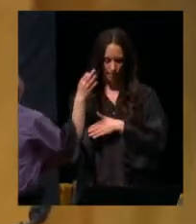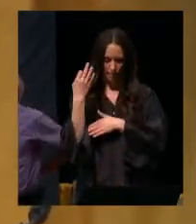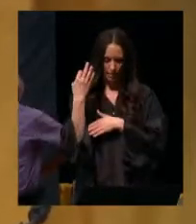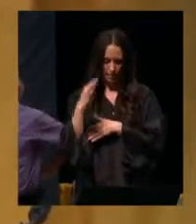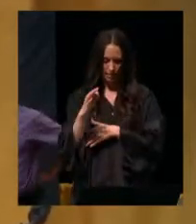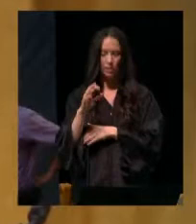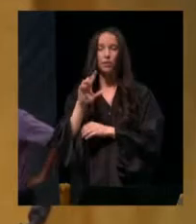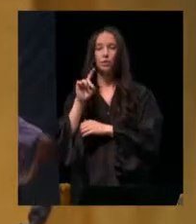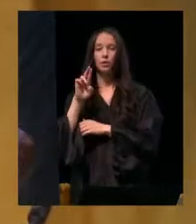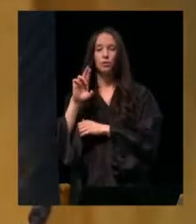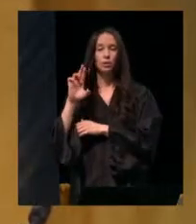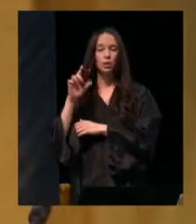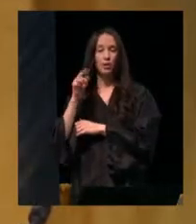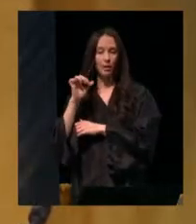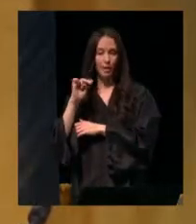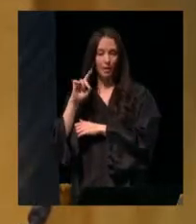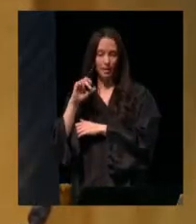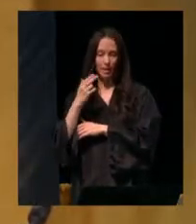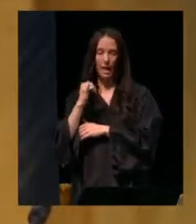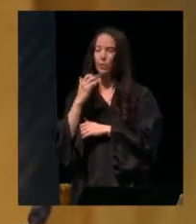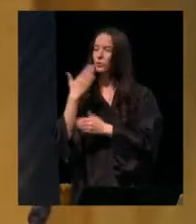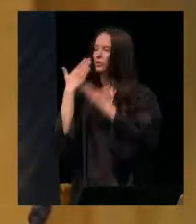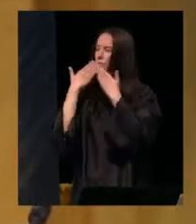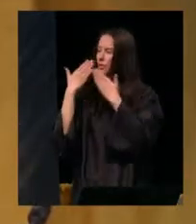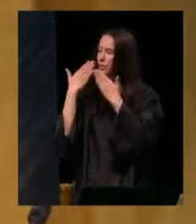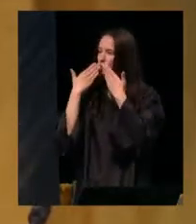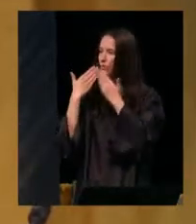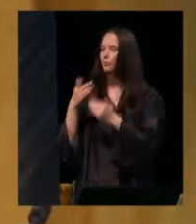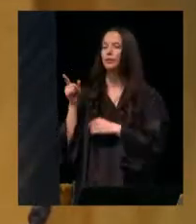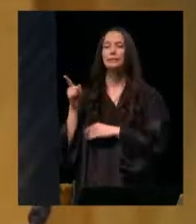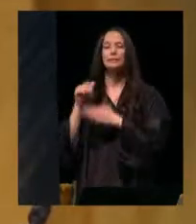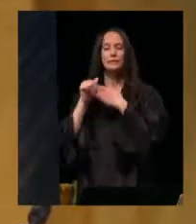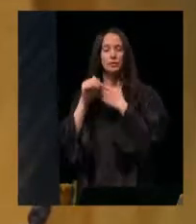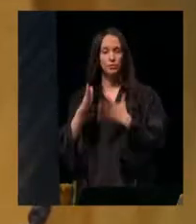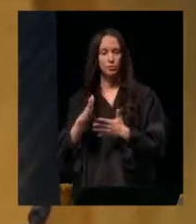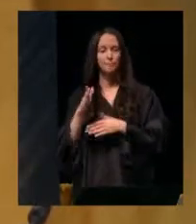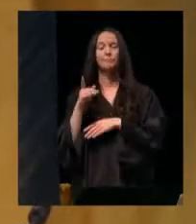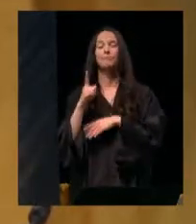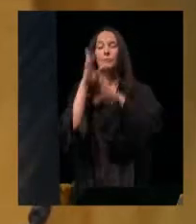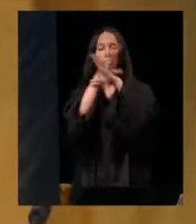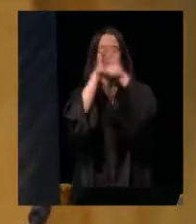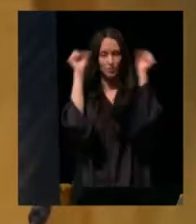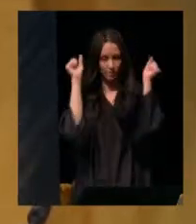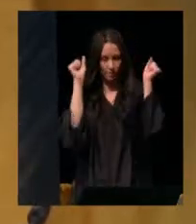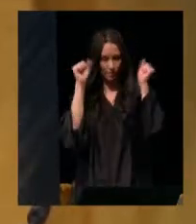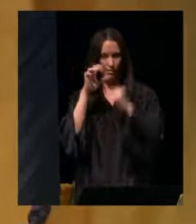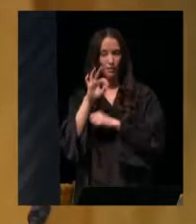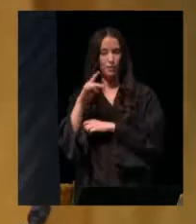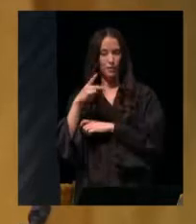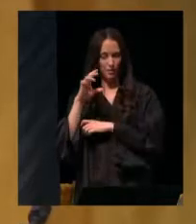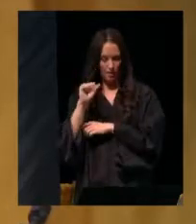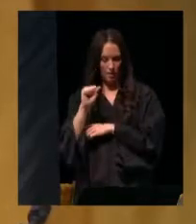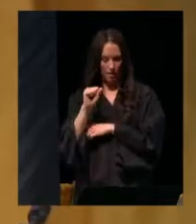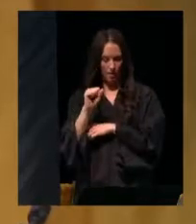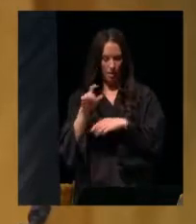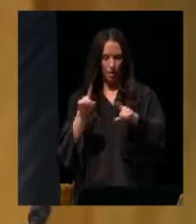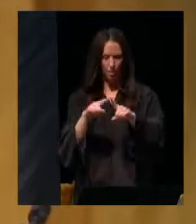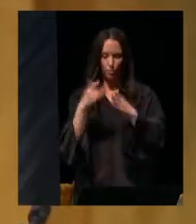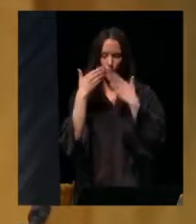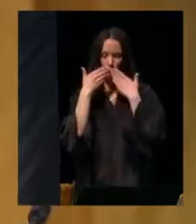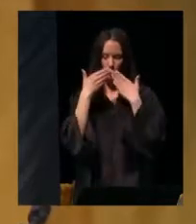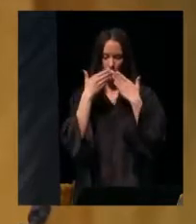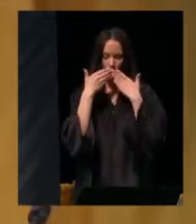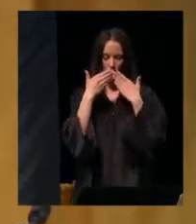Dr. Gandhi for his leadership as the superintendent of Fargo Schools for the past year, and also thank